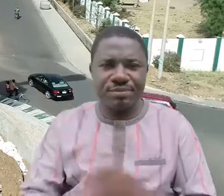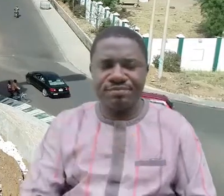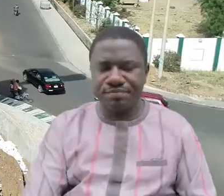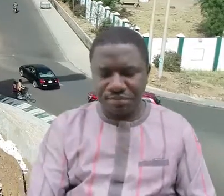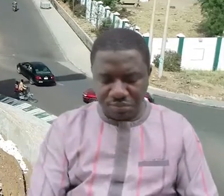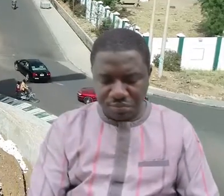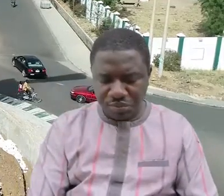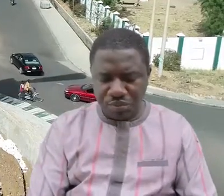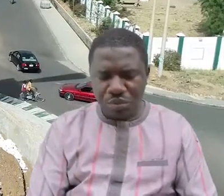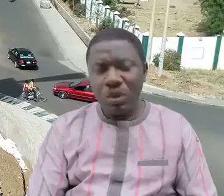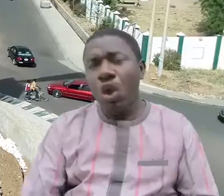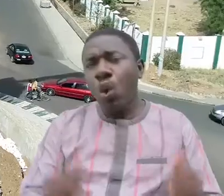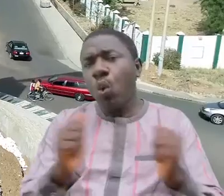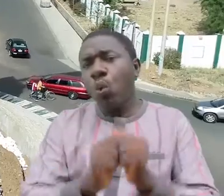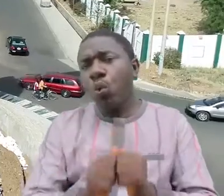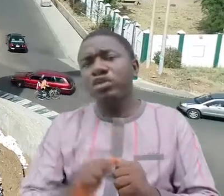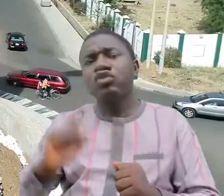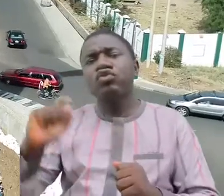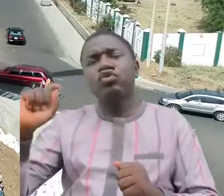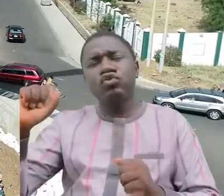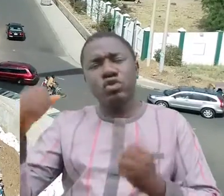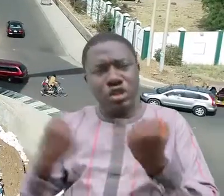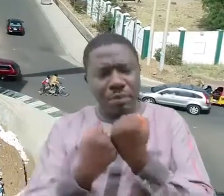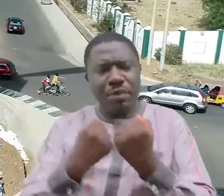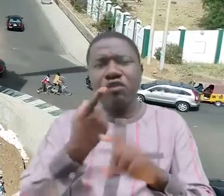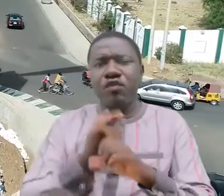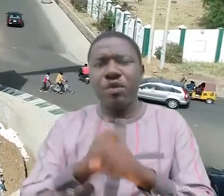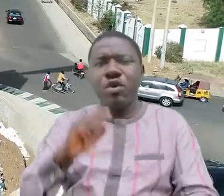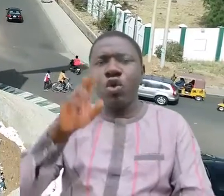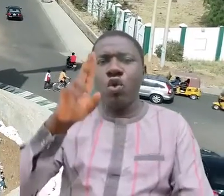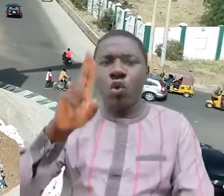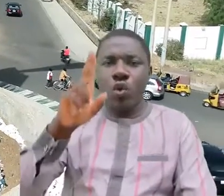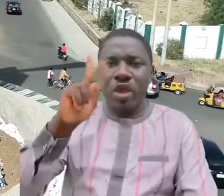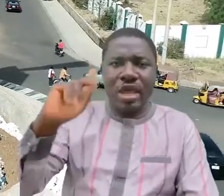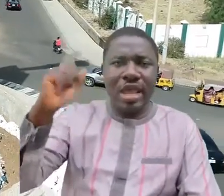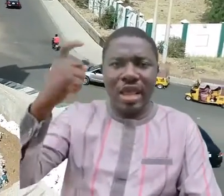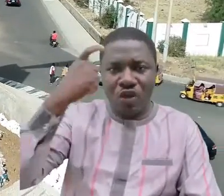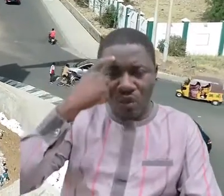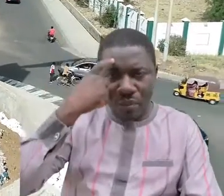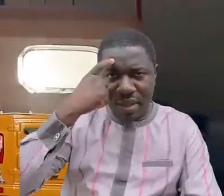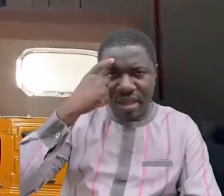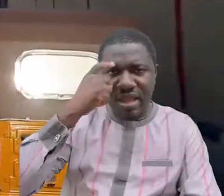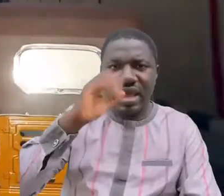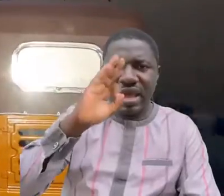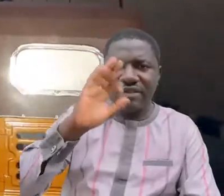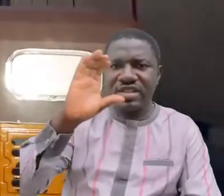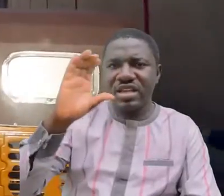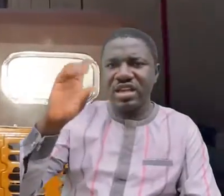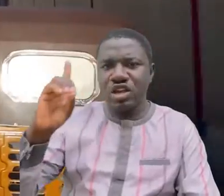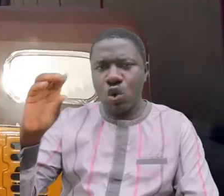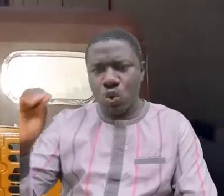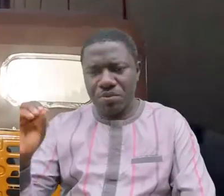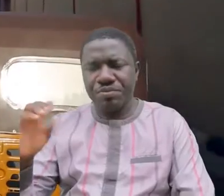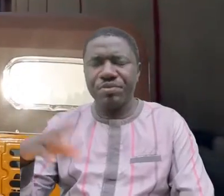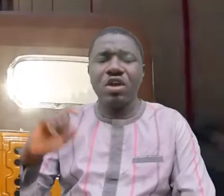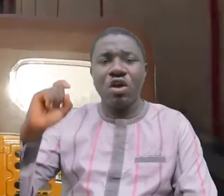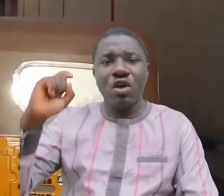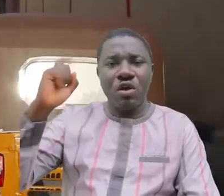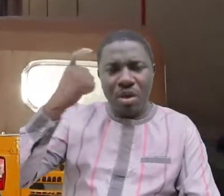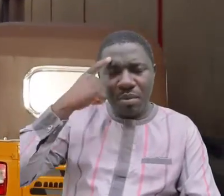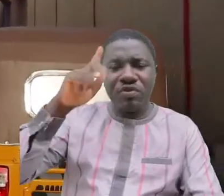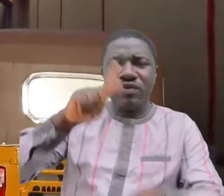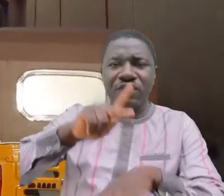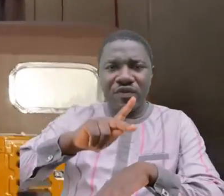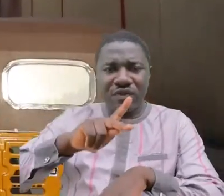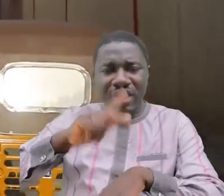With support of the Foreign Commonwealth Development Office, FCDO, through CDJP Phase 2, Government of Kano State